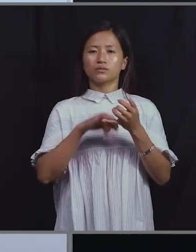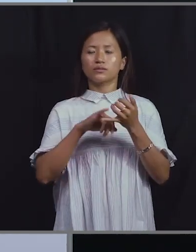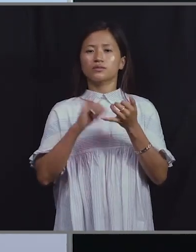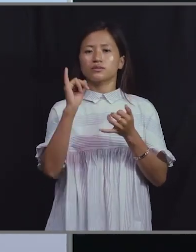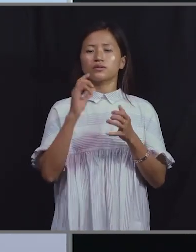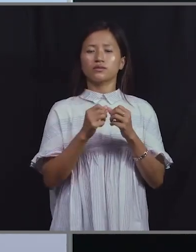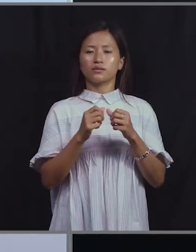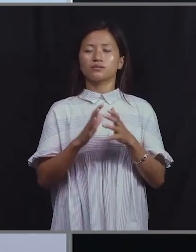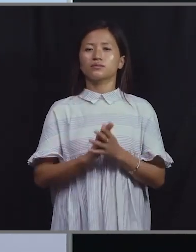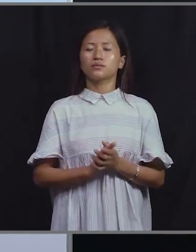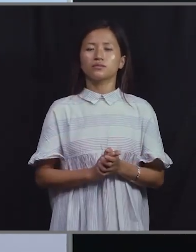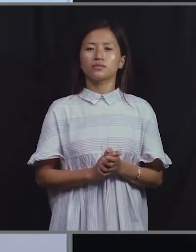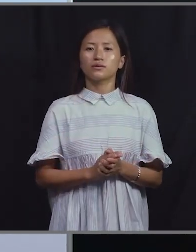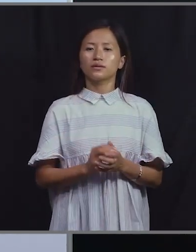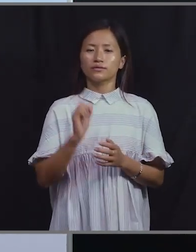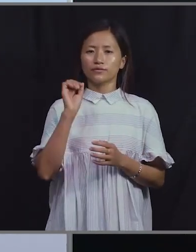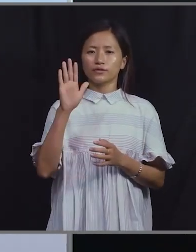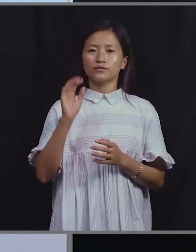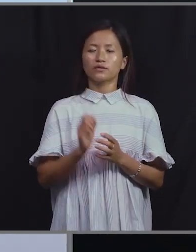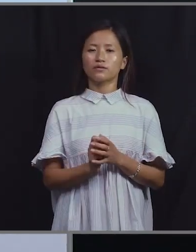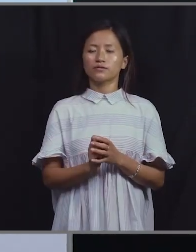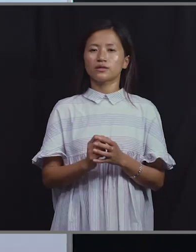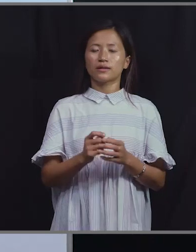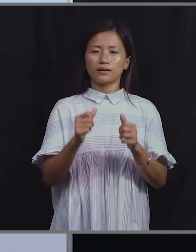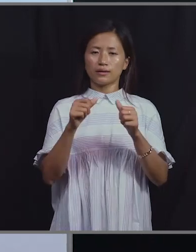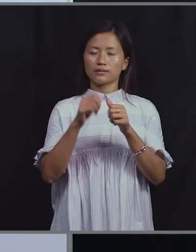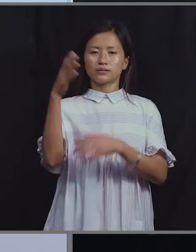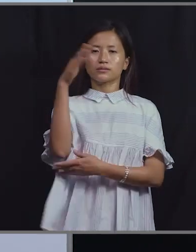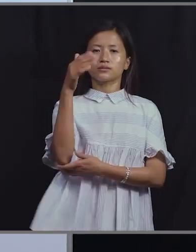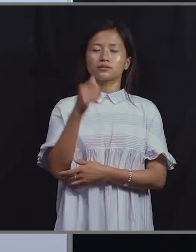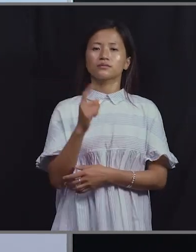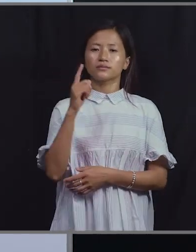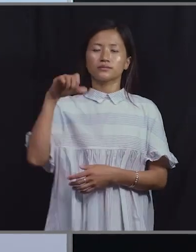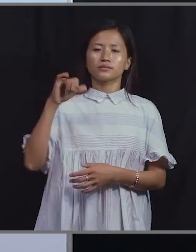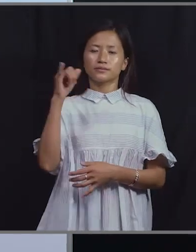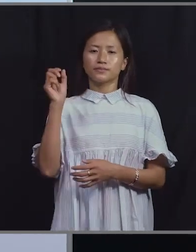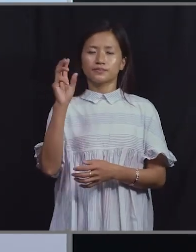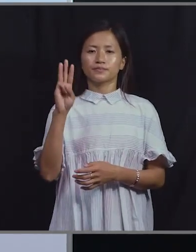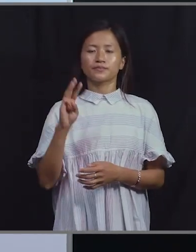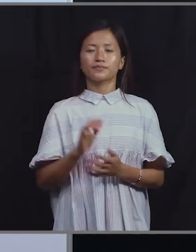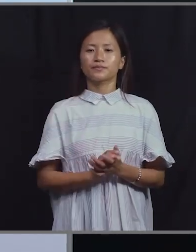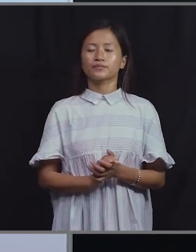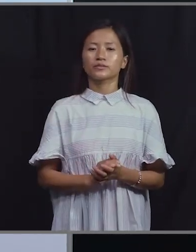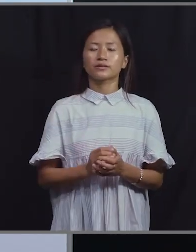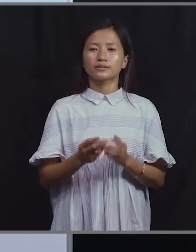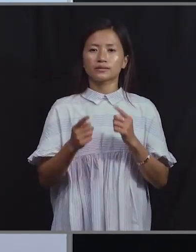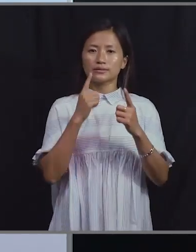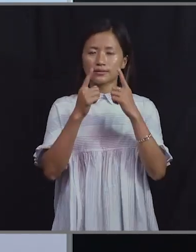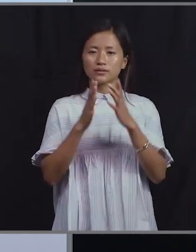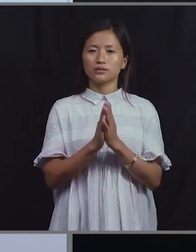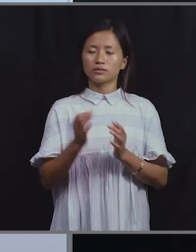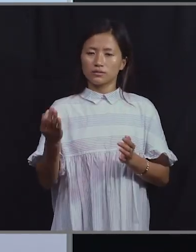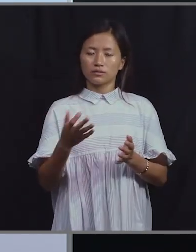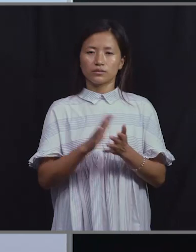the LTBT on 5th of August 1963. Okay, this treaty, it banned the test of nuclear